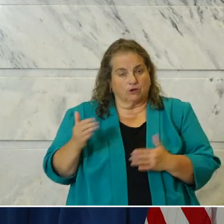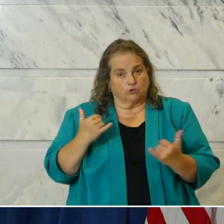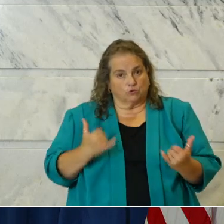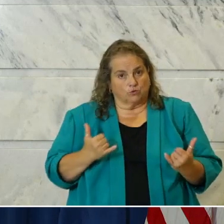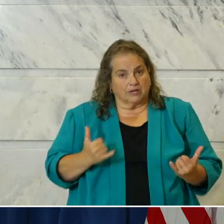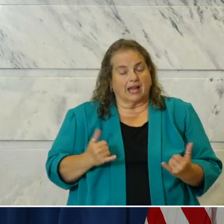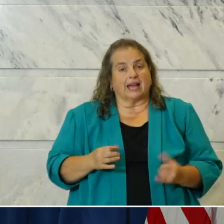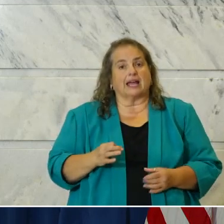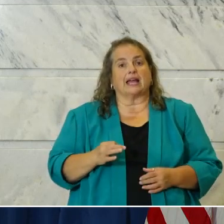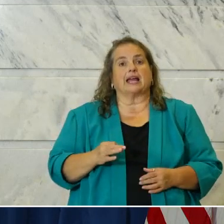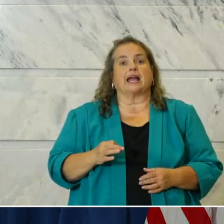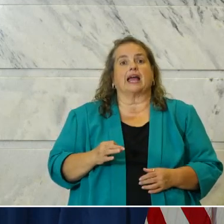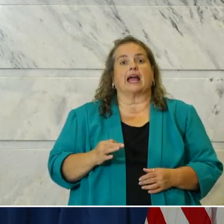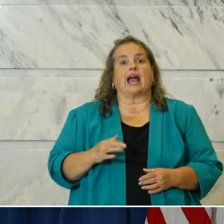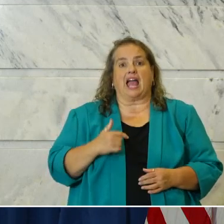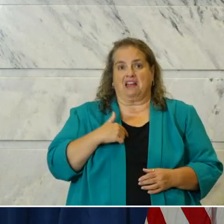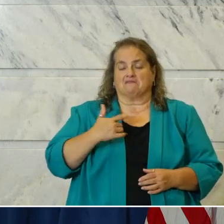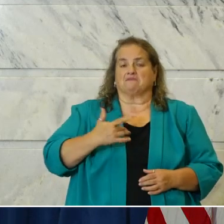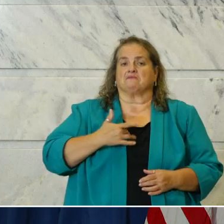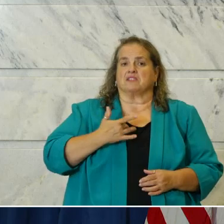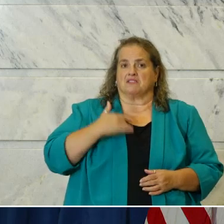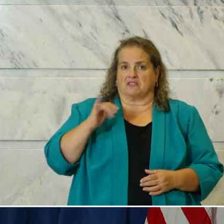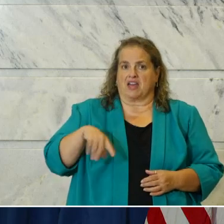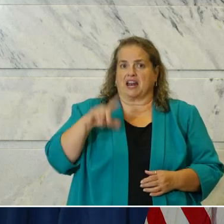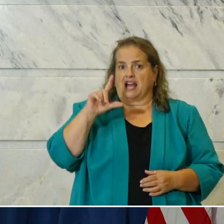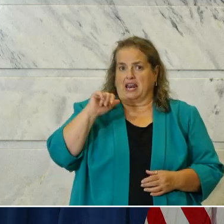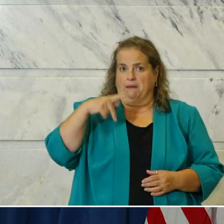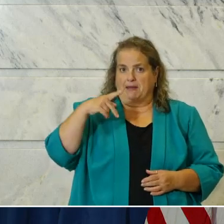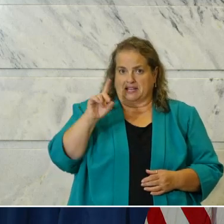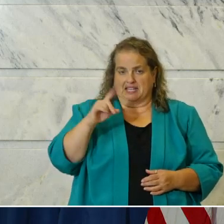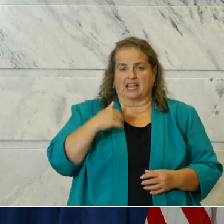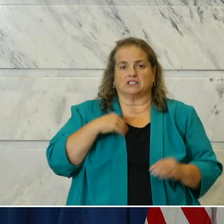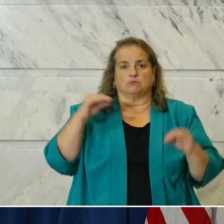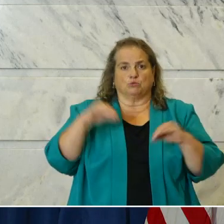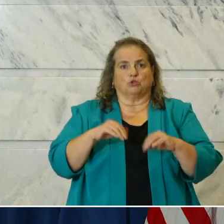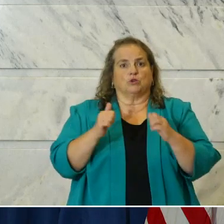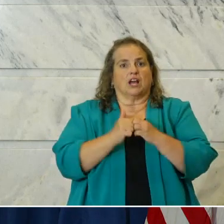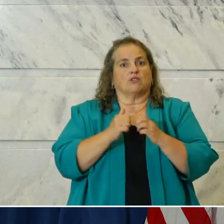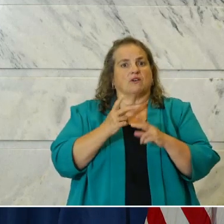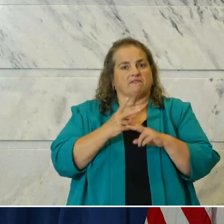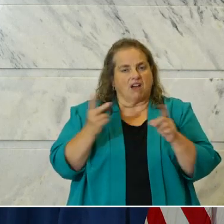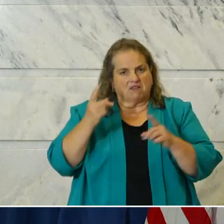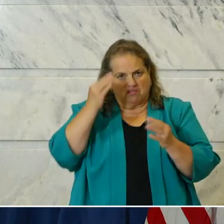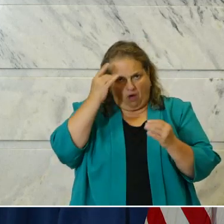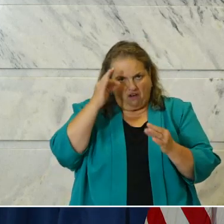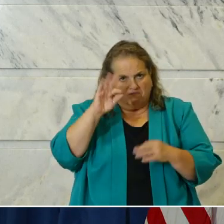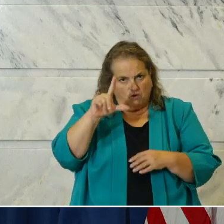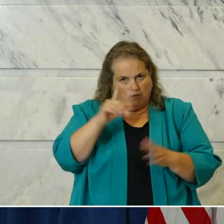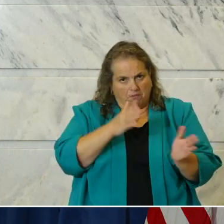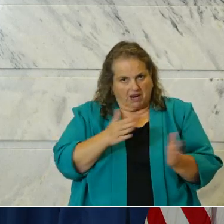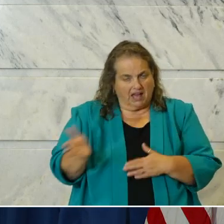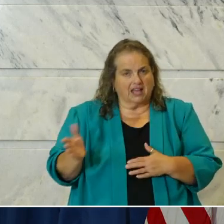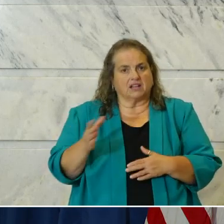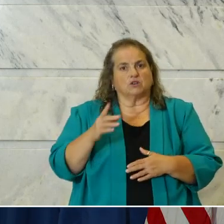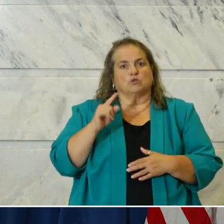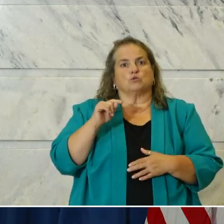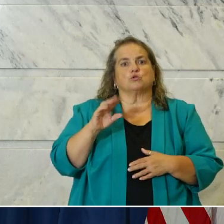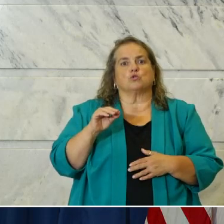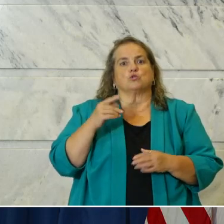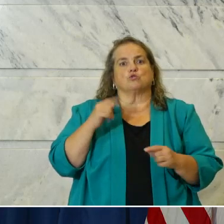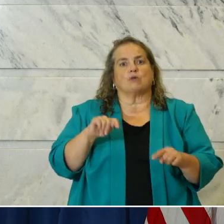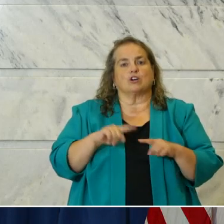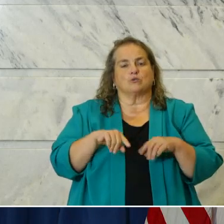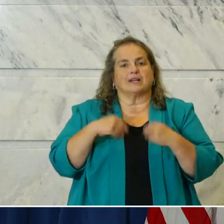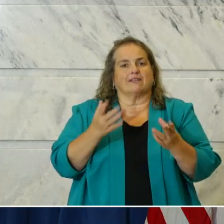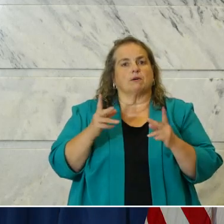today. I believe that LMPD has put together a very thoughtful plan to give